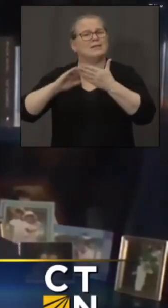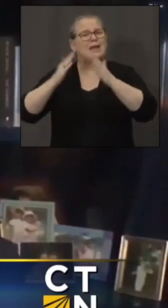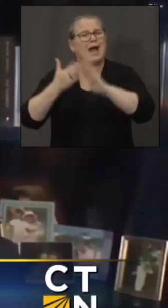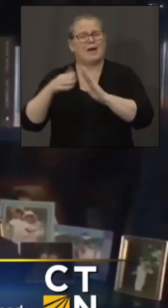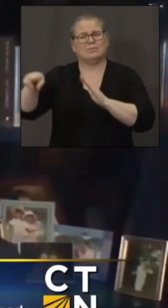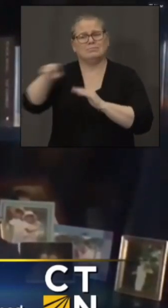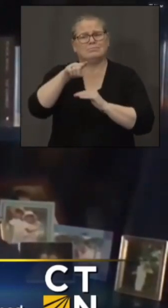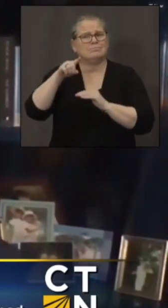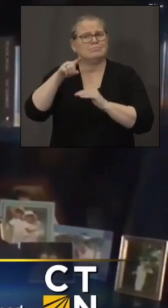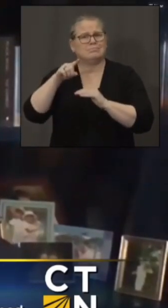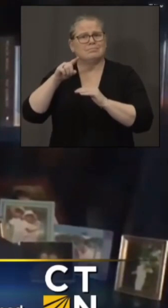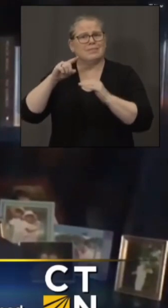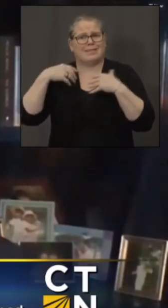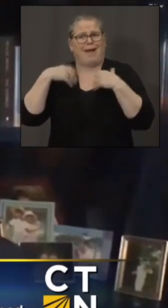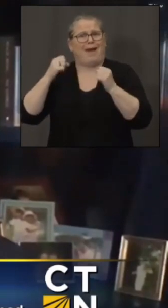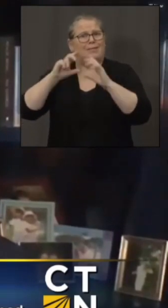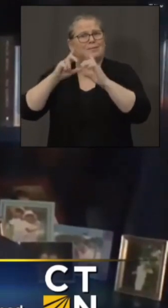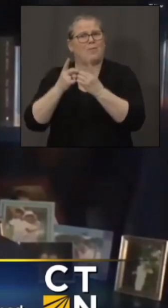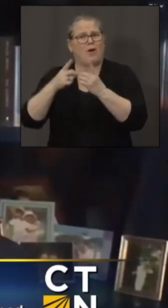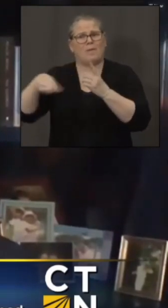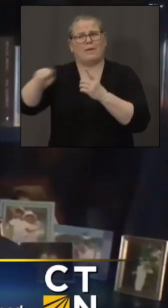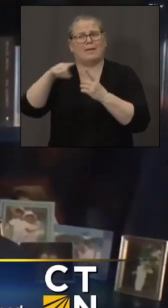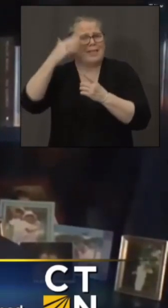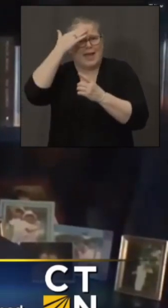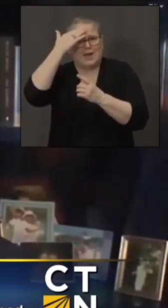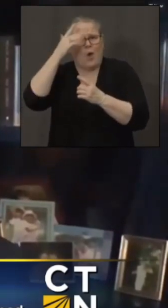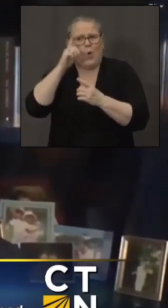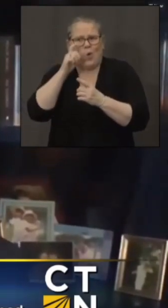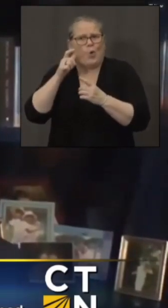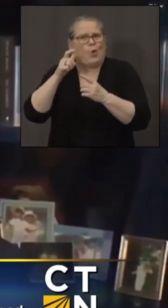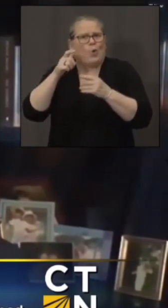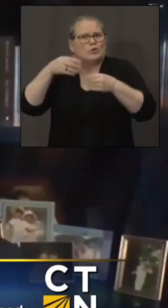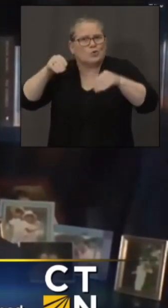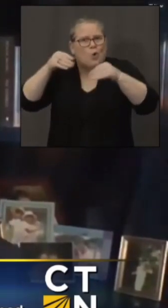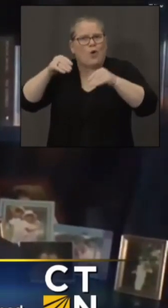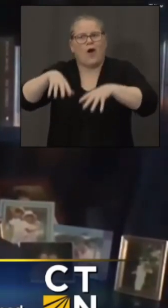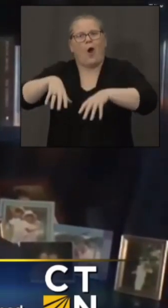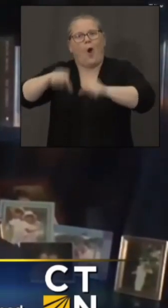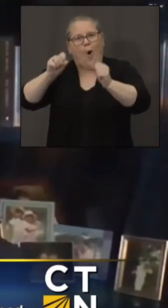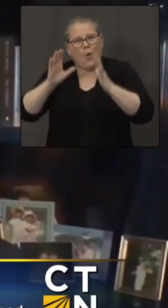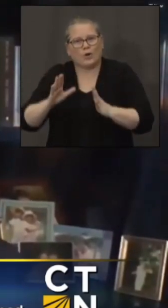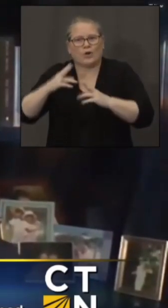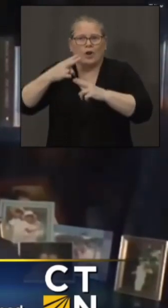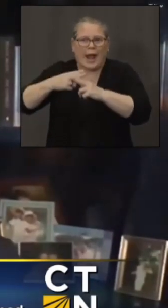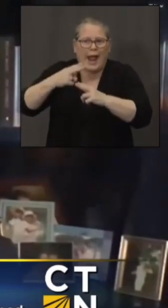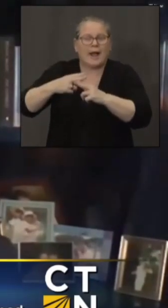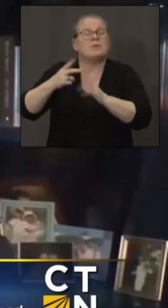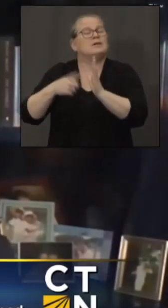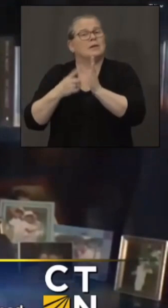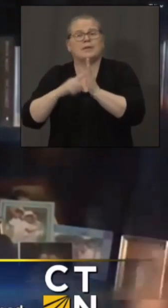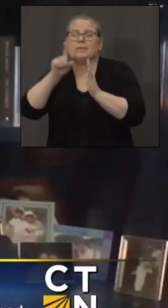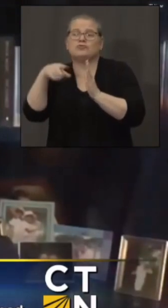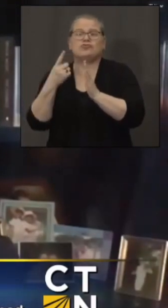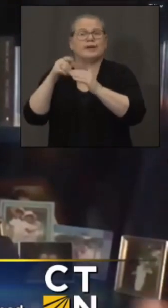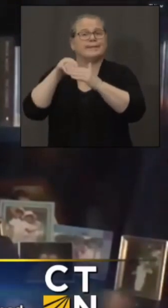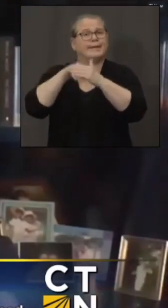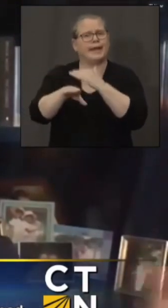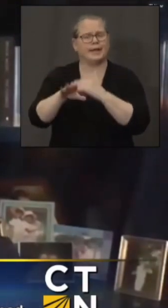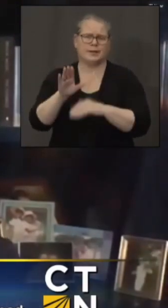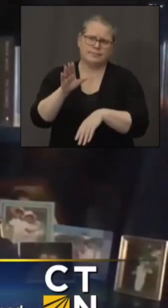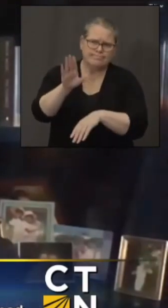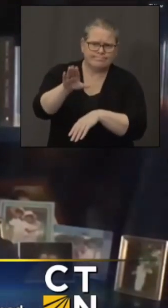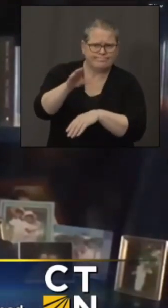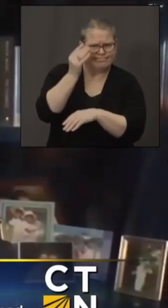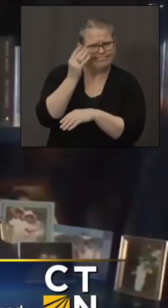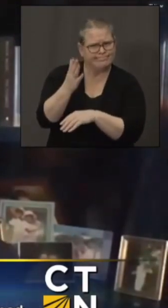by name. Maybe you're in the Chamber of Commerce. There, it's usually a friendly reminder, and usually that's what it takes. But some of the bigger